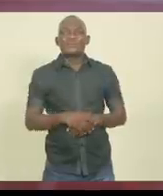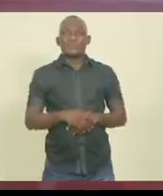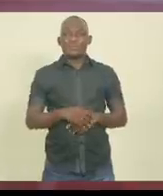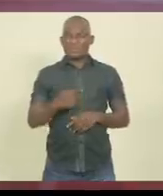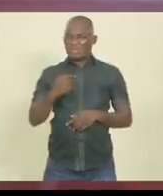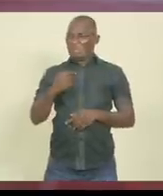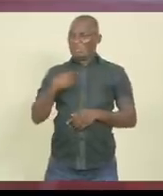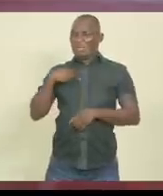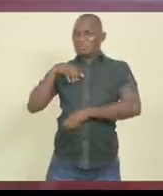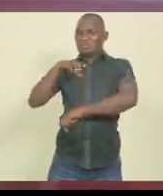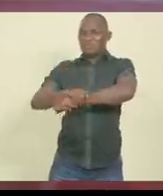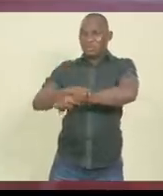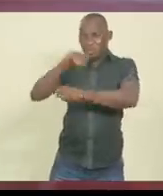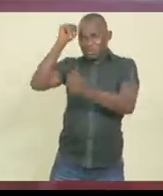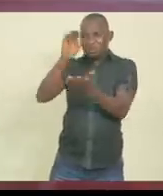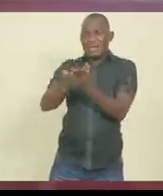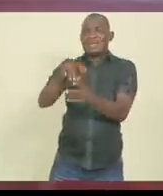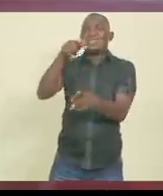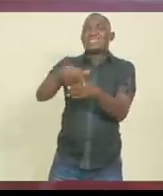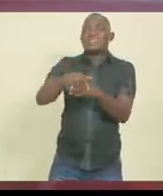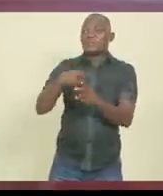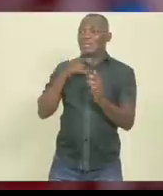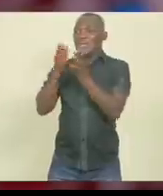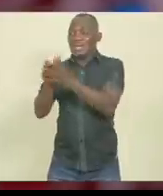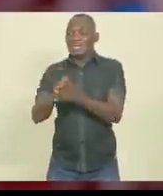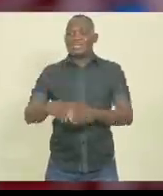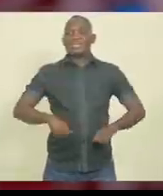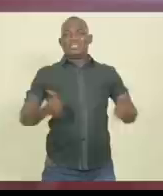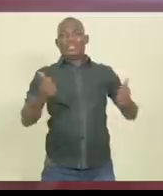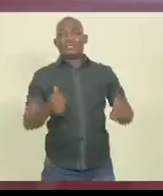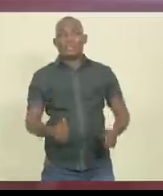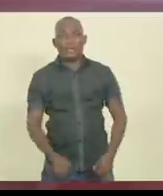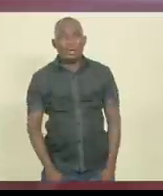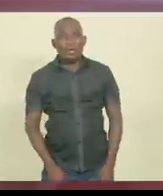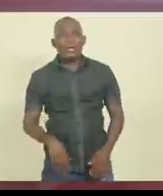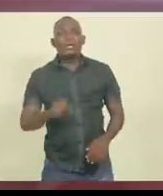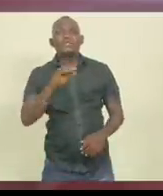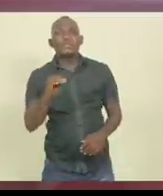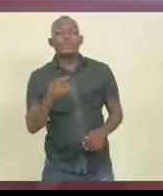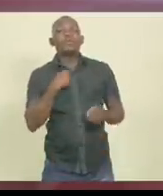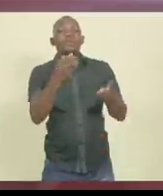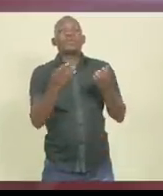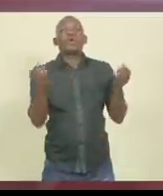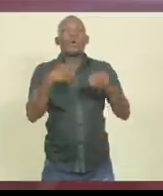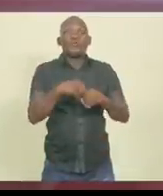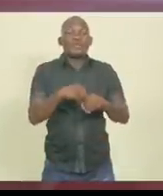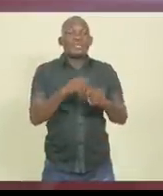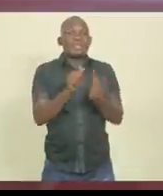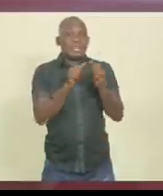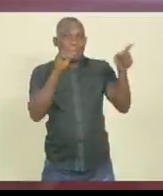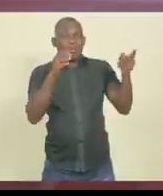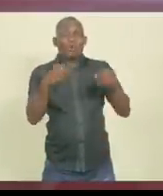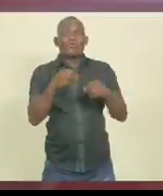I caught him cheating on me. And when I asked him, he denied it. Of course. So I went to the office of that whore